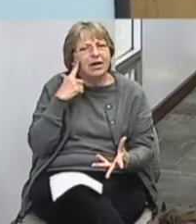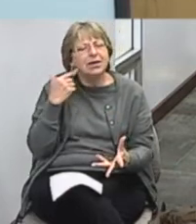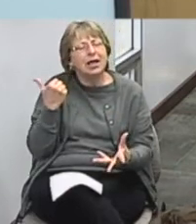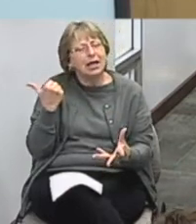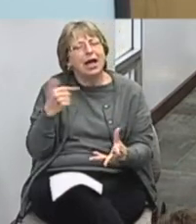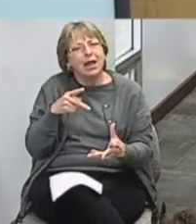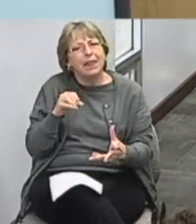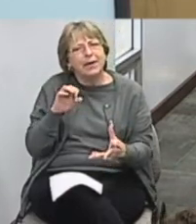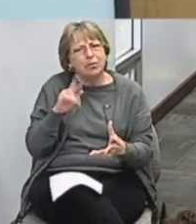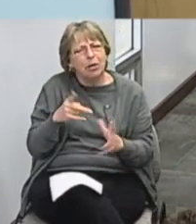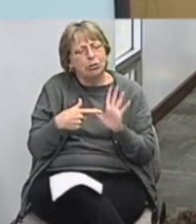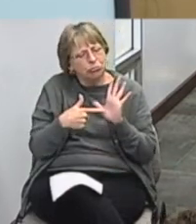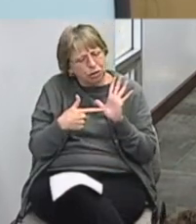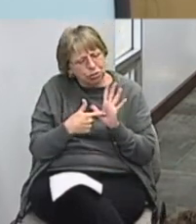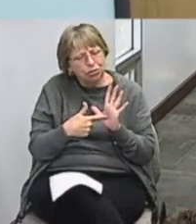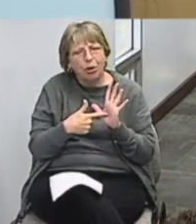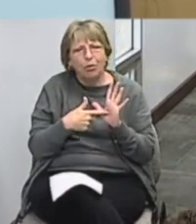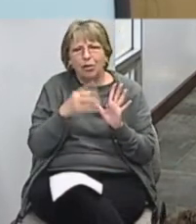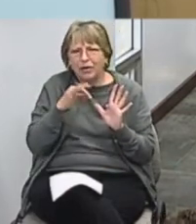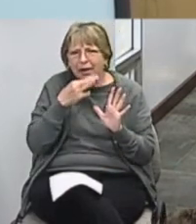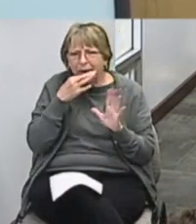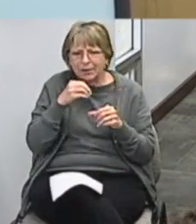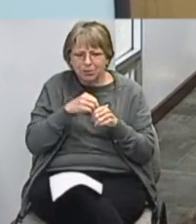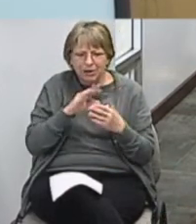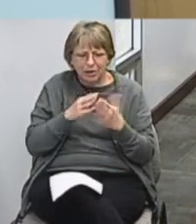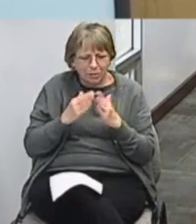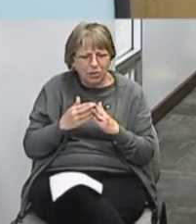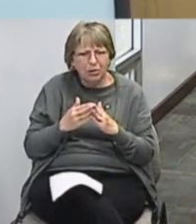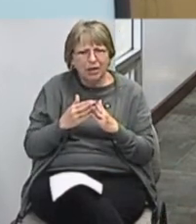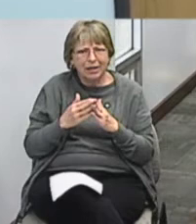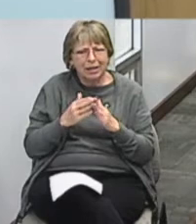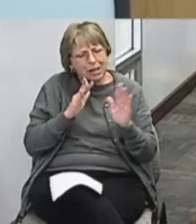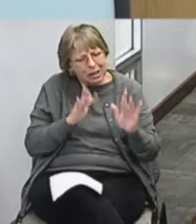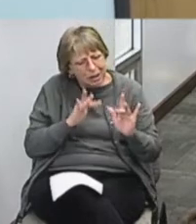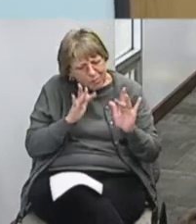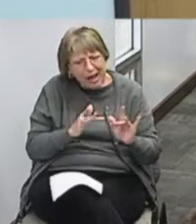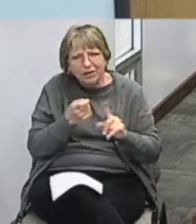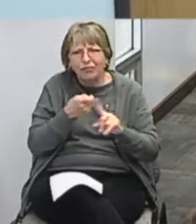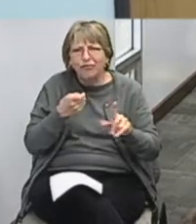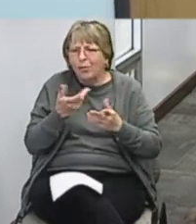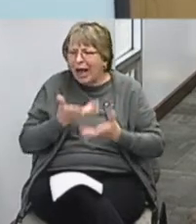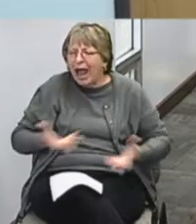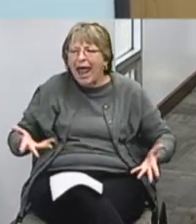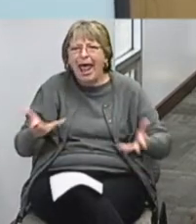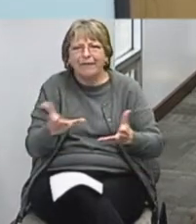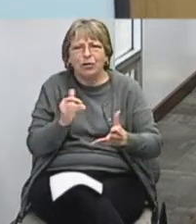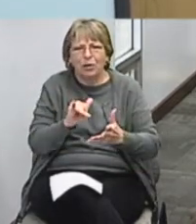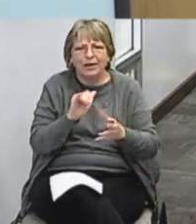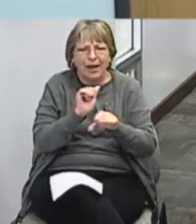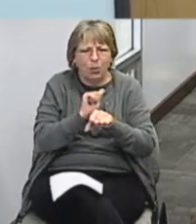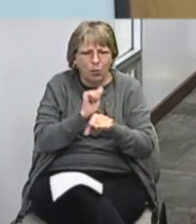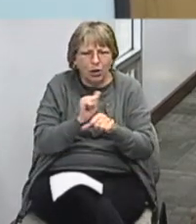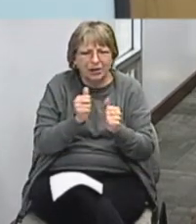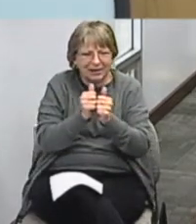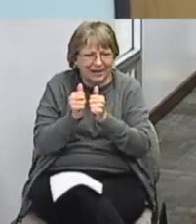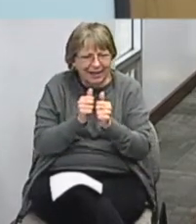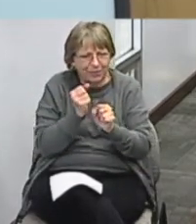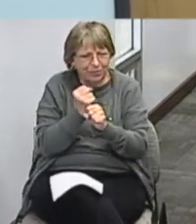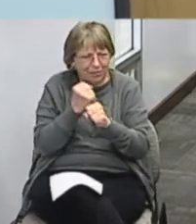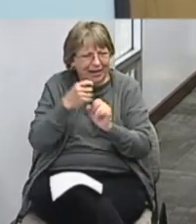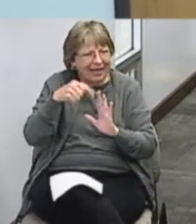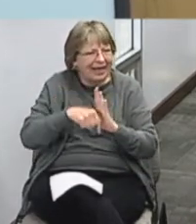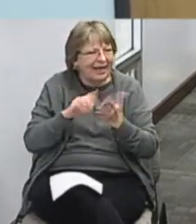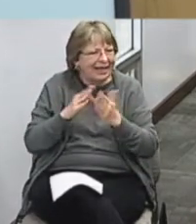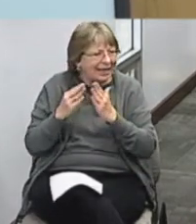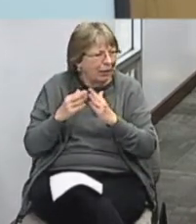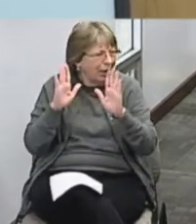the heroism in the community, the compassion from everyone that works together to make downtown events